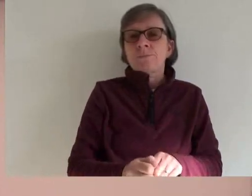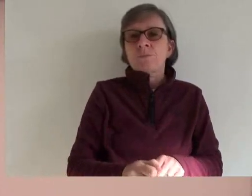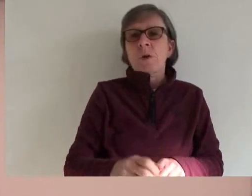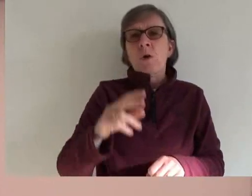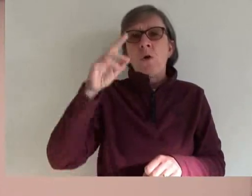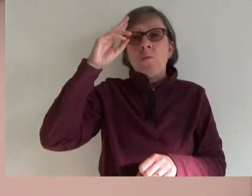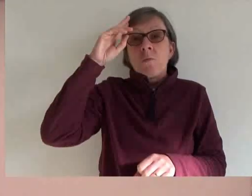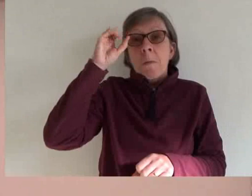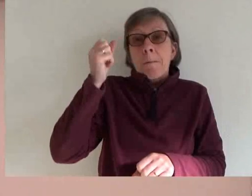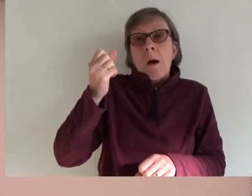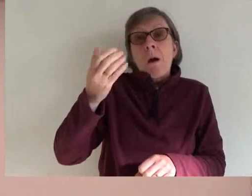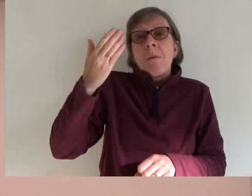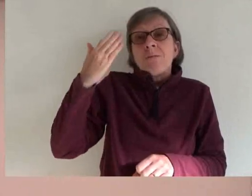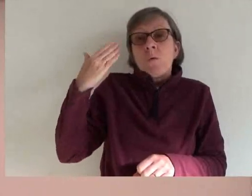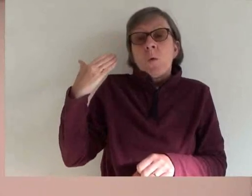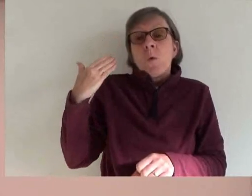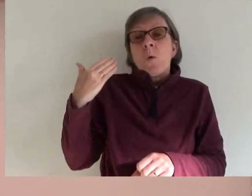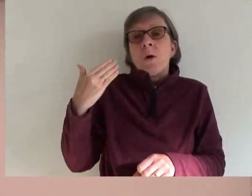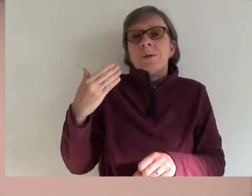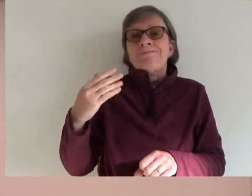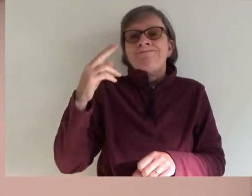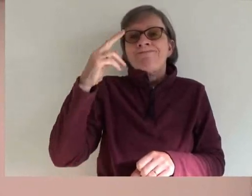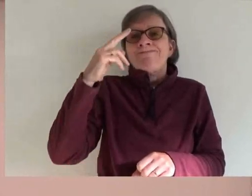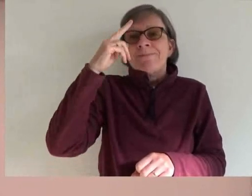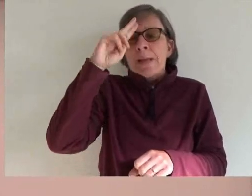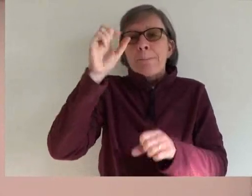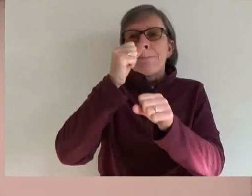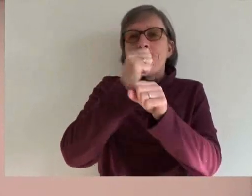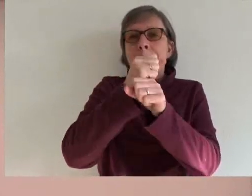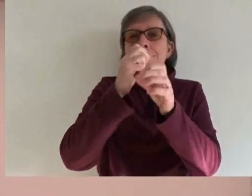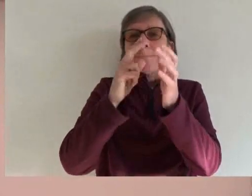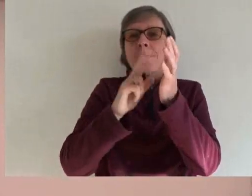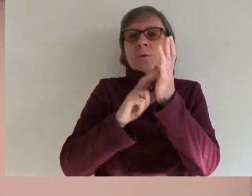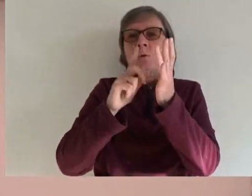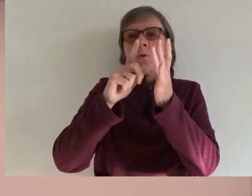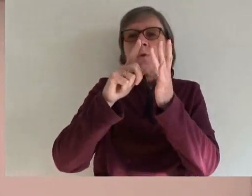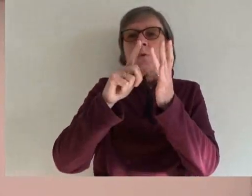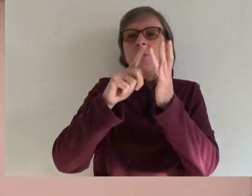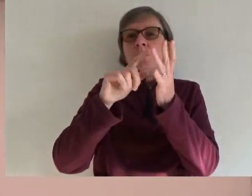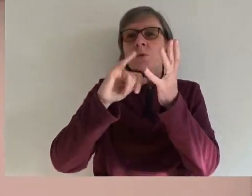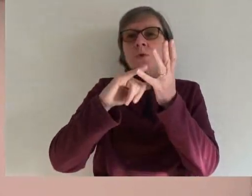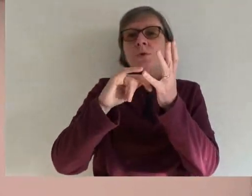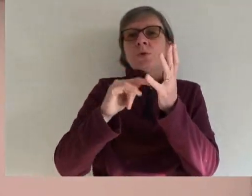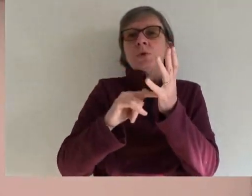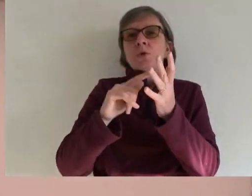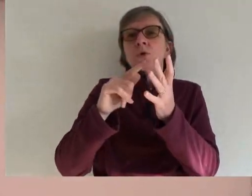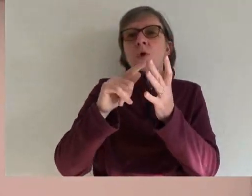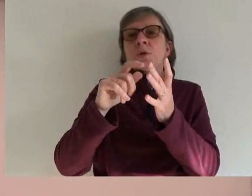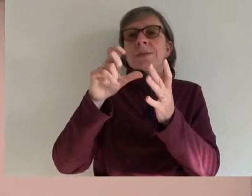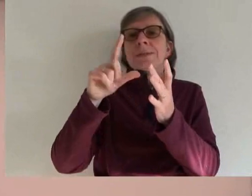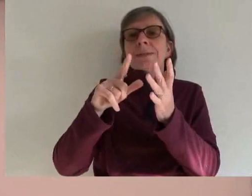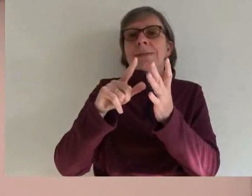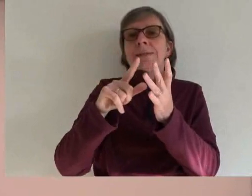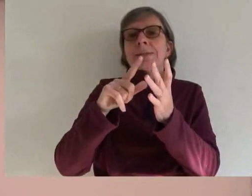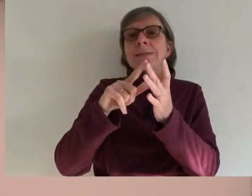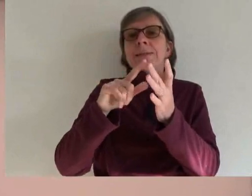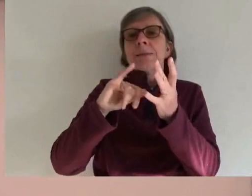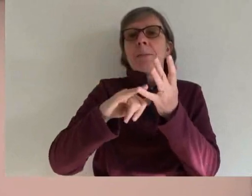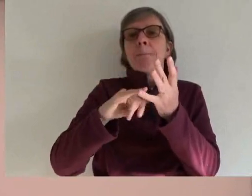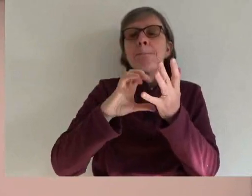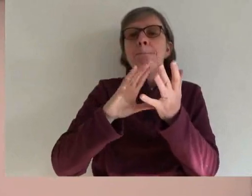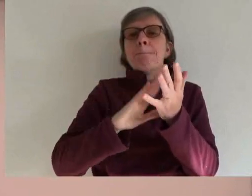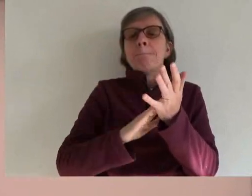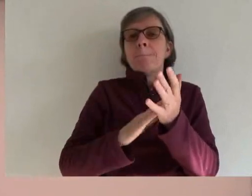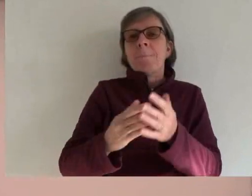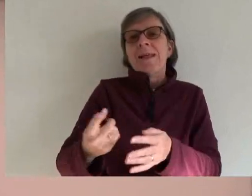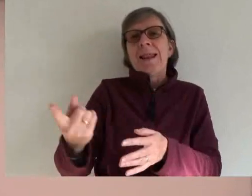you remember, we called it Gnosticism. I apologise if you spotted my undeliberate error last time that I spoke on John's letter,